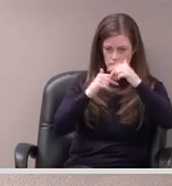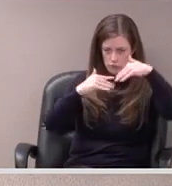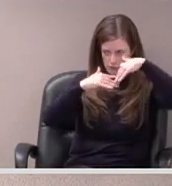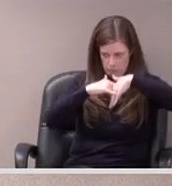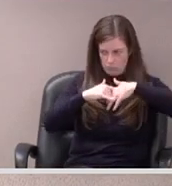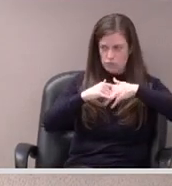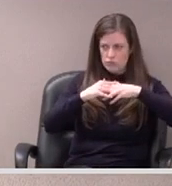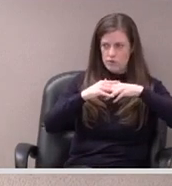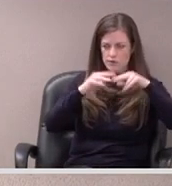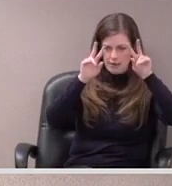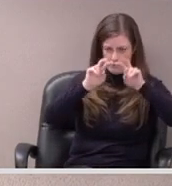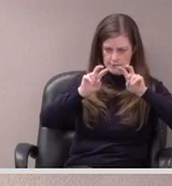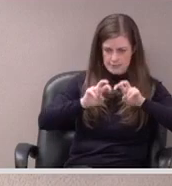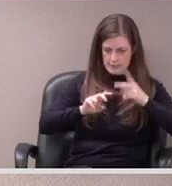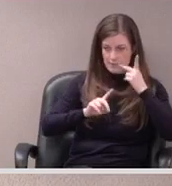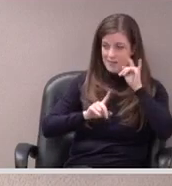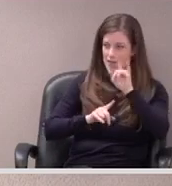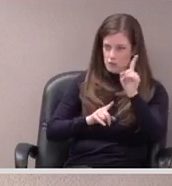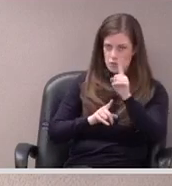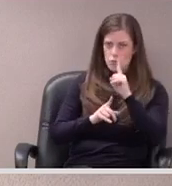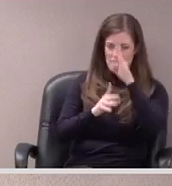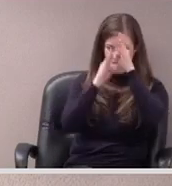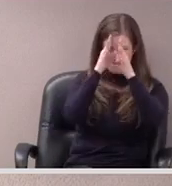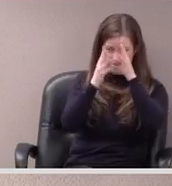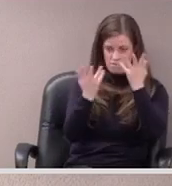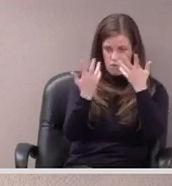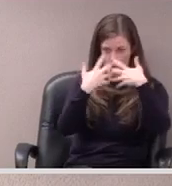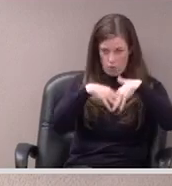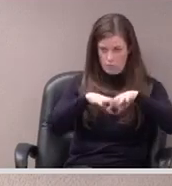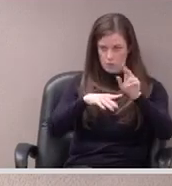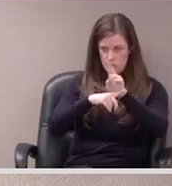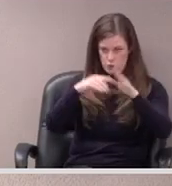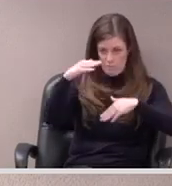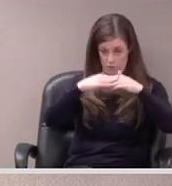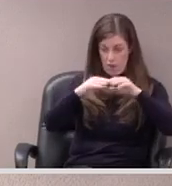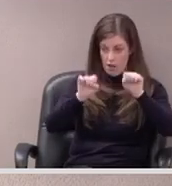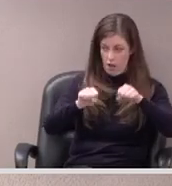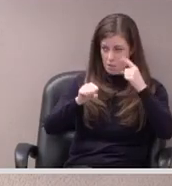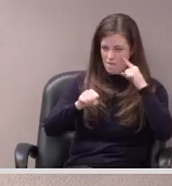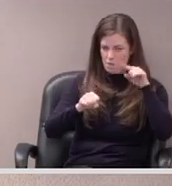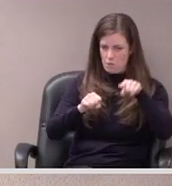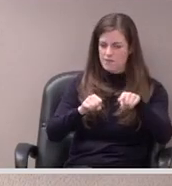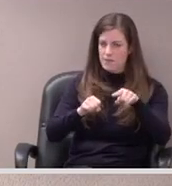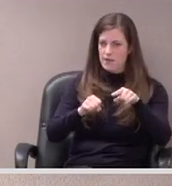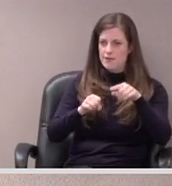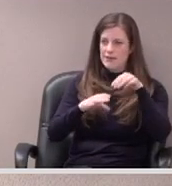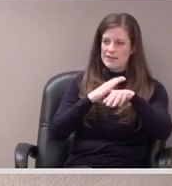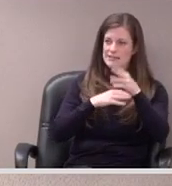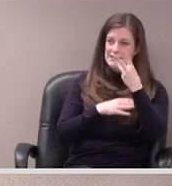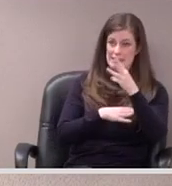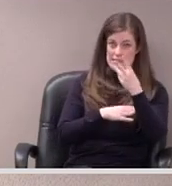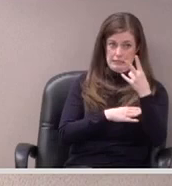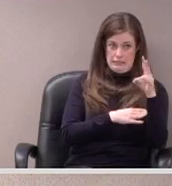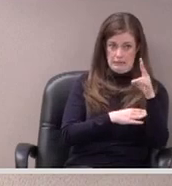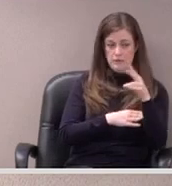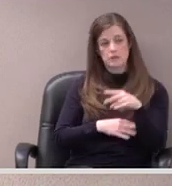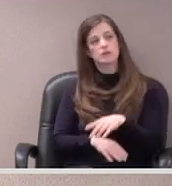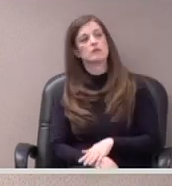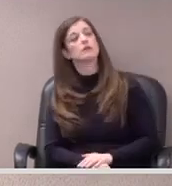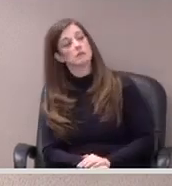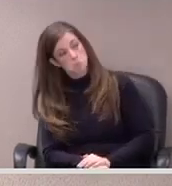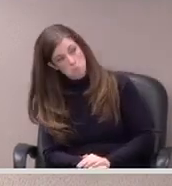that optimal capacity formula was initially used, was for that infrastructure assessment in 16-17. Mm-hmm. And